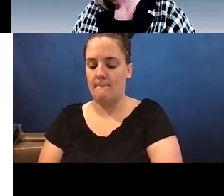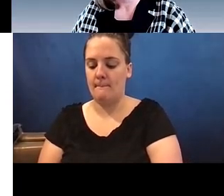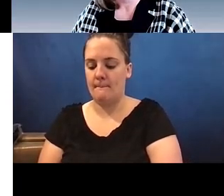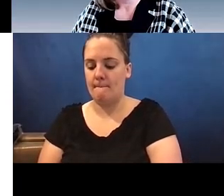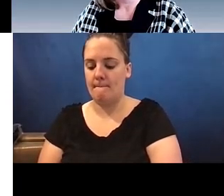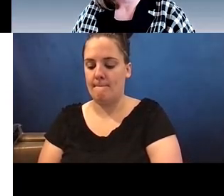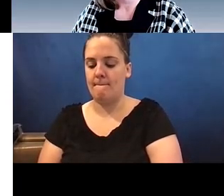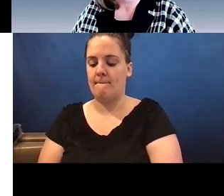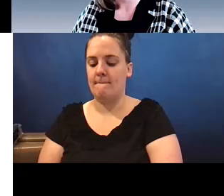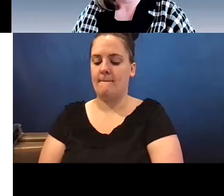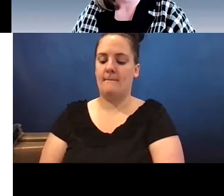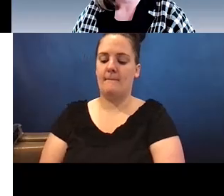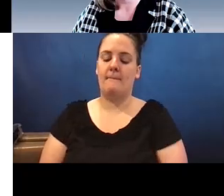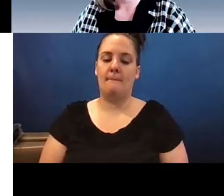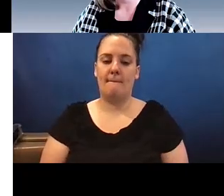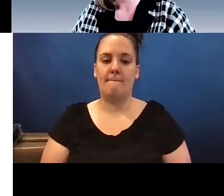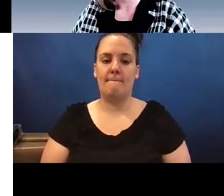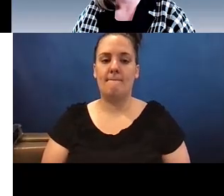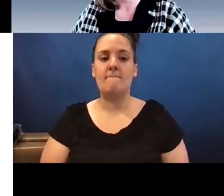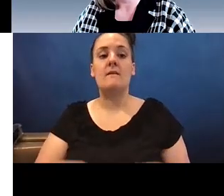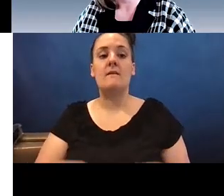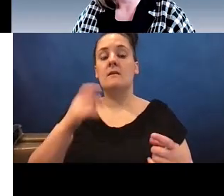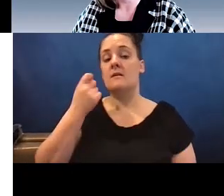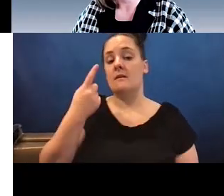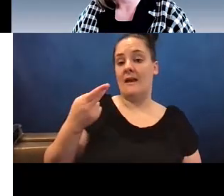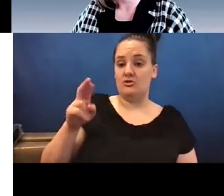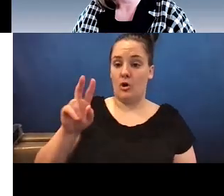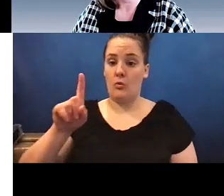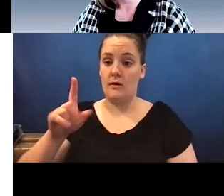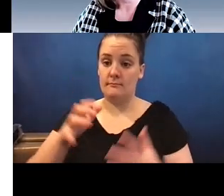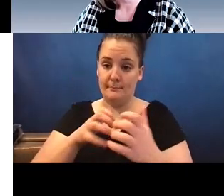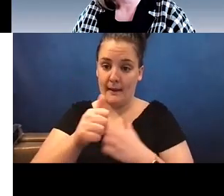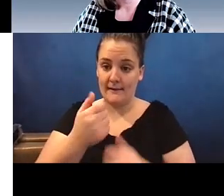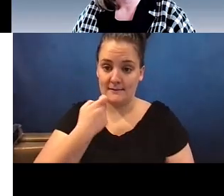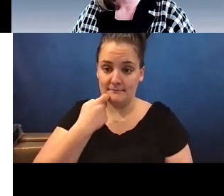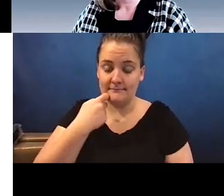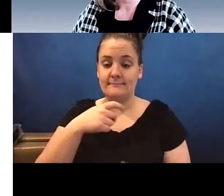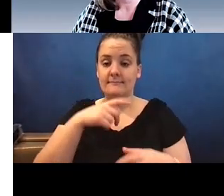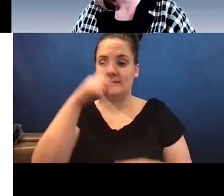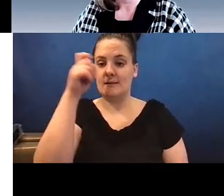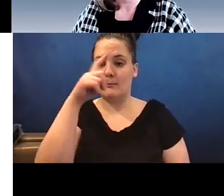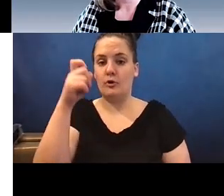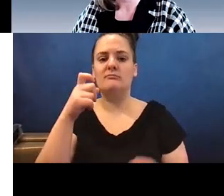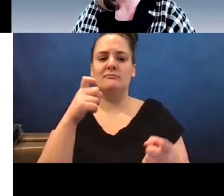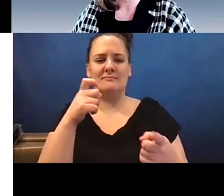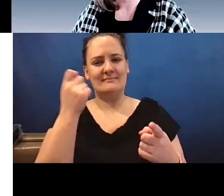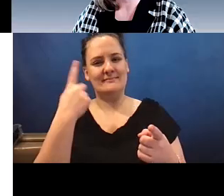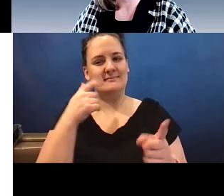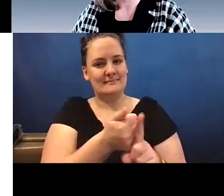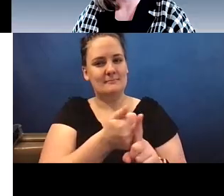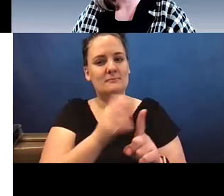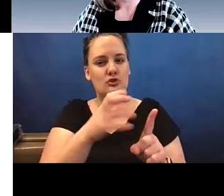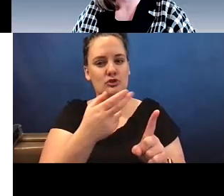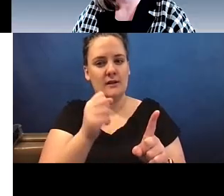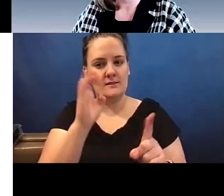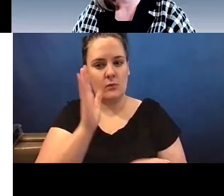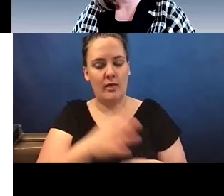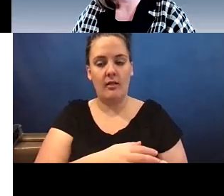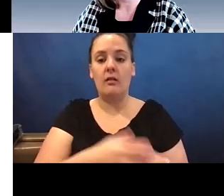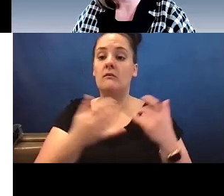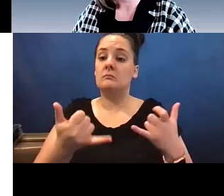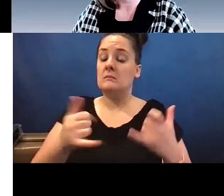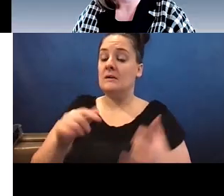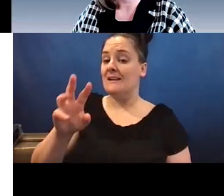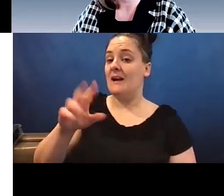Now, with the passage of H.R. 1 this past summer, there are significant changes that will affect Chase. Currently, we can collect fees up to 6%